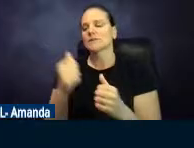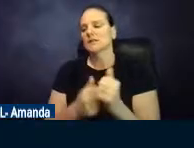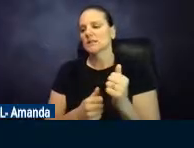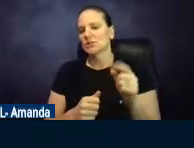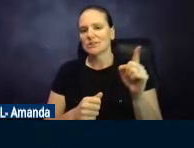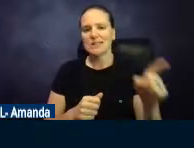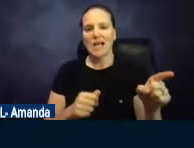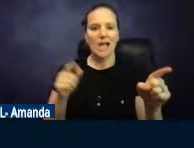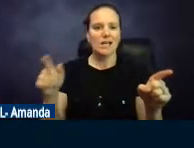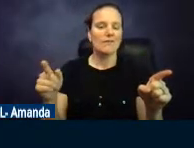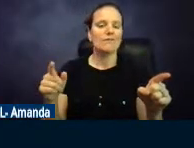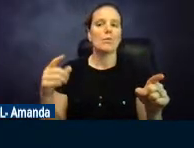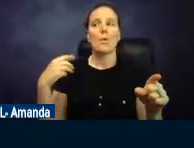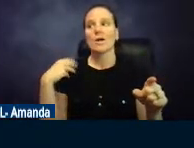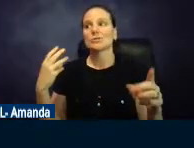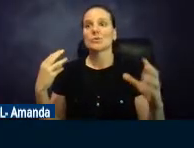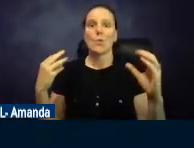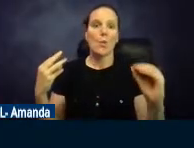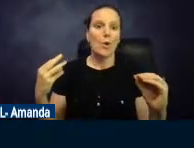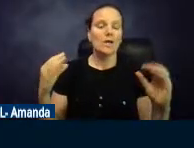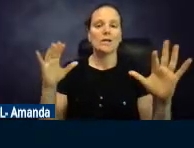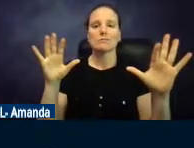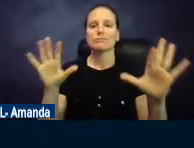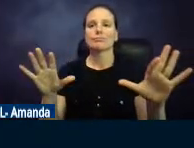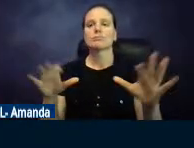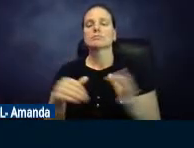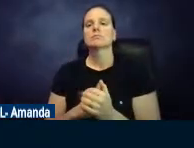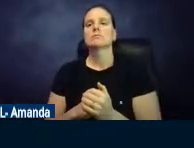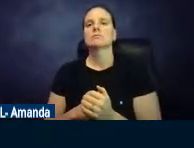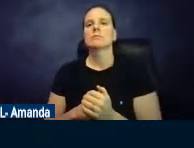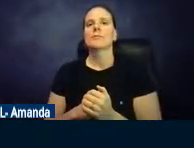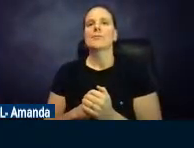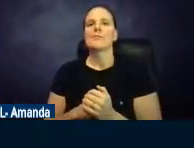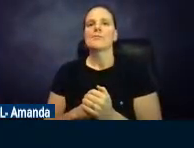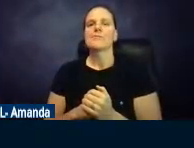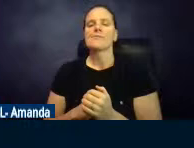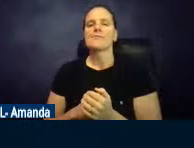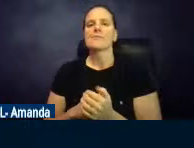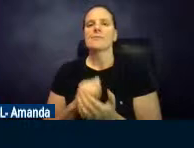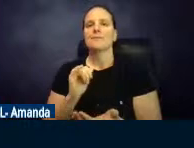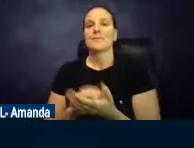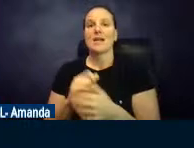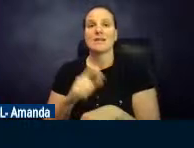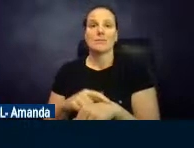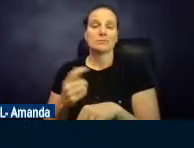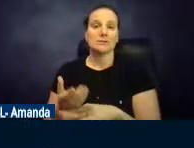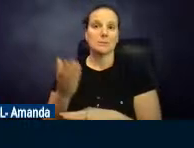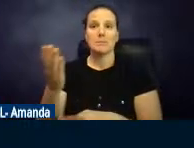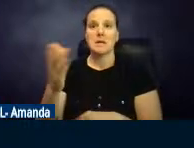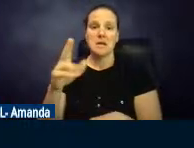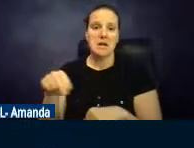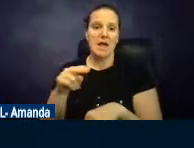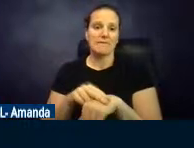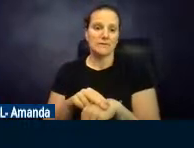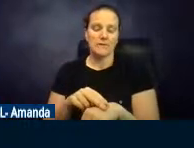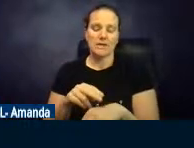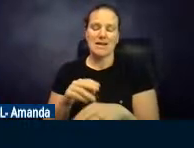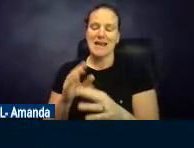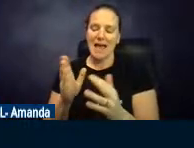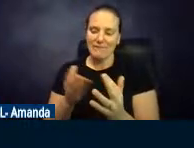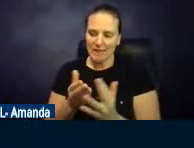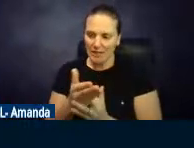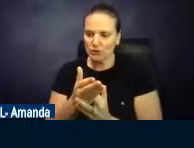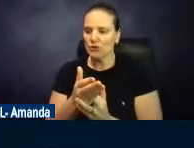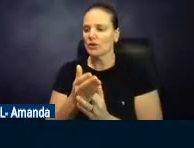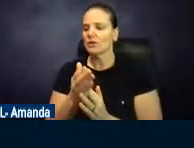river, and that timing for the submittal of the navigational impact report